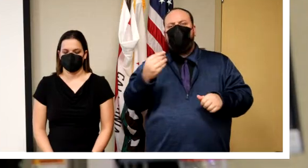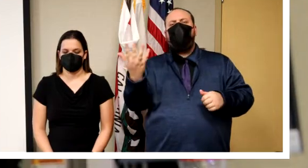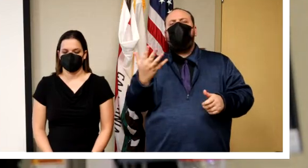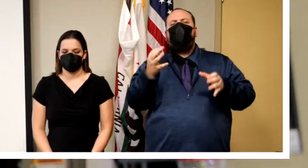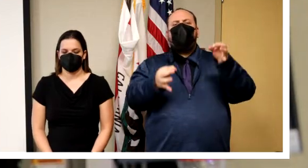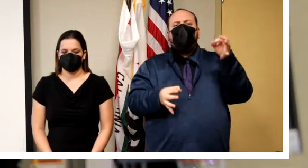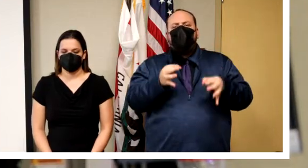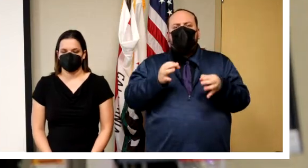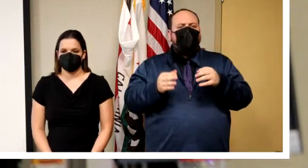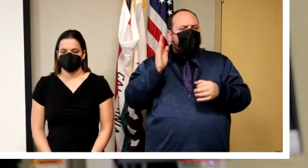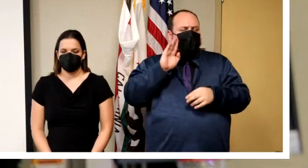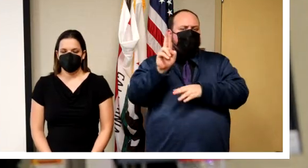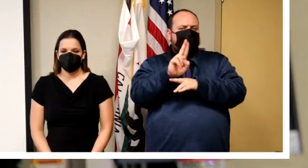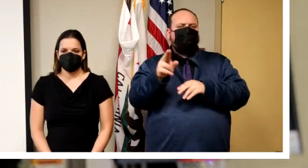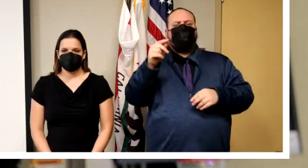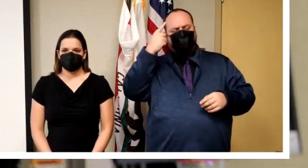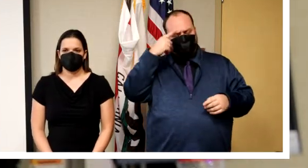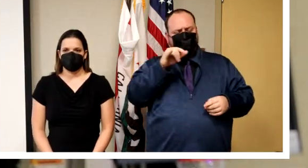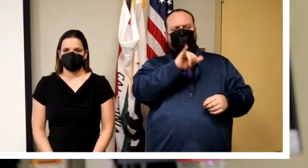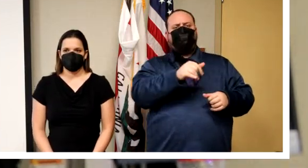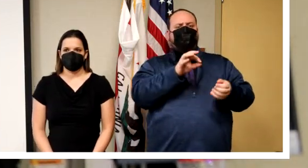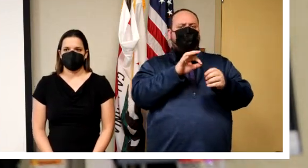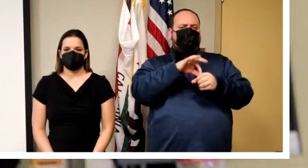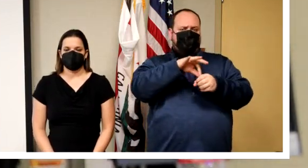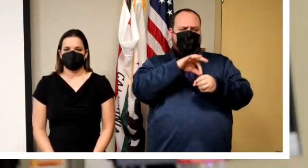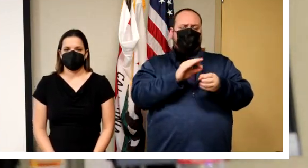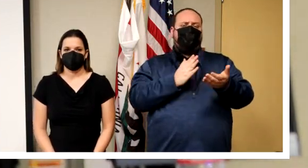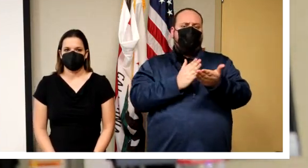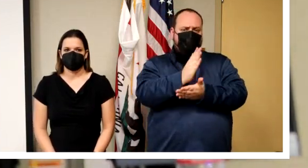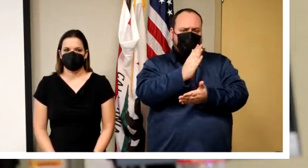deal with the Voting Rights Act. And so that's why